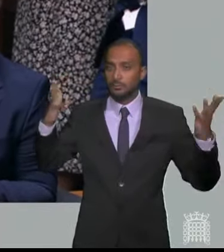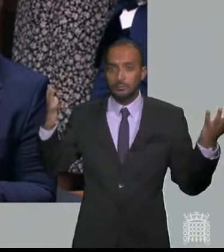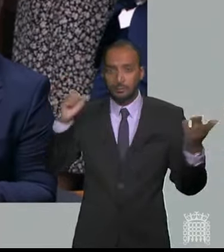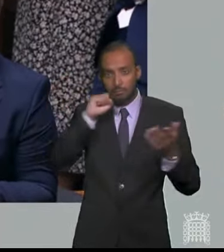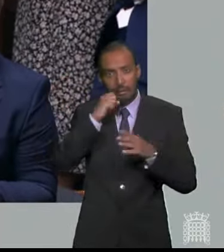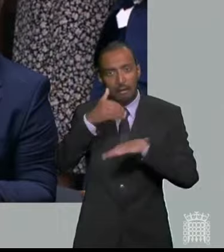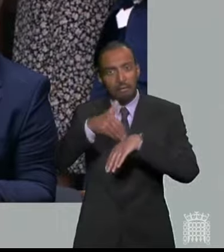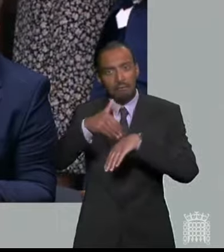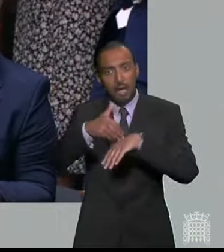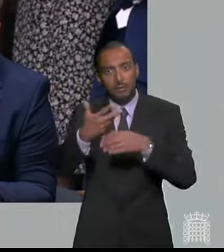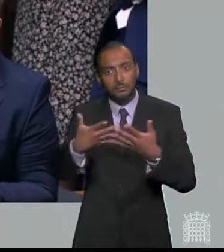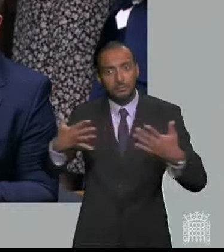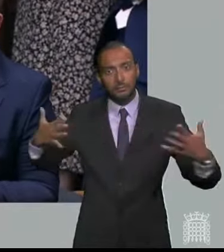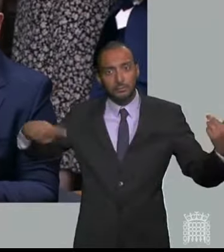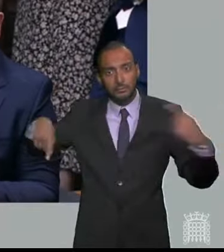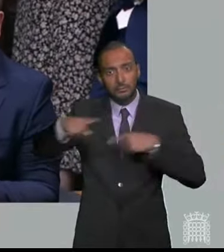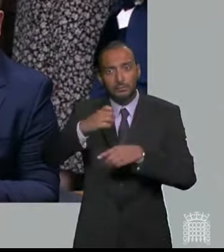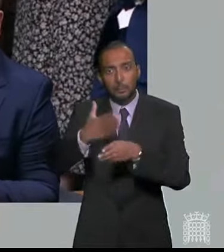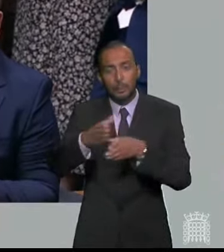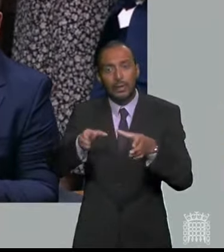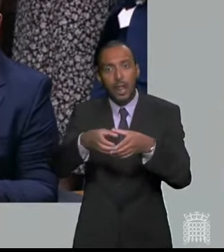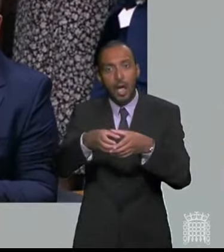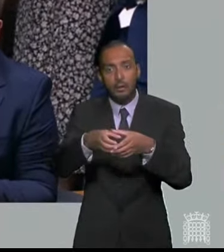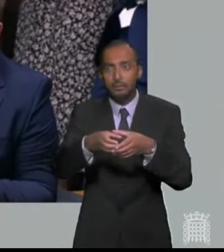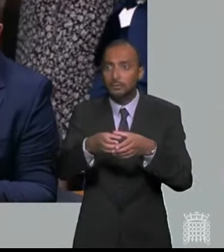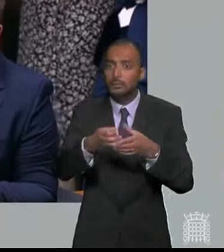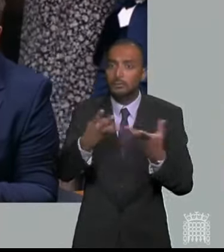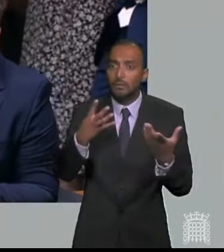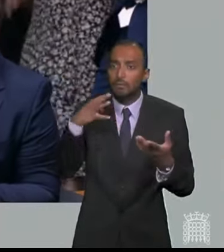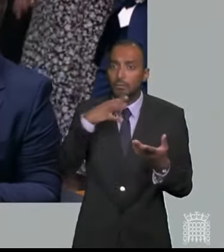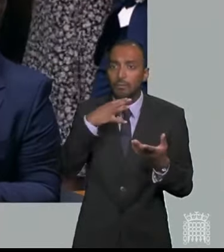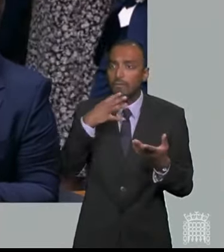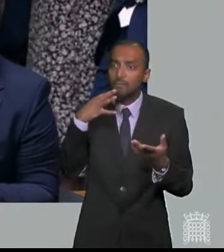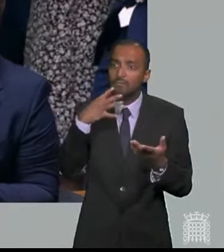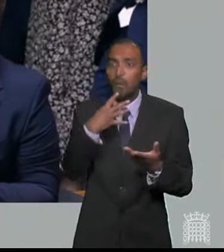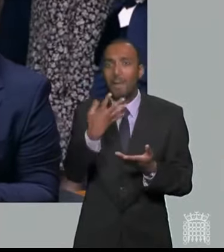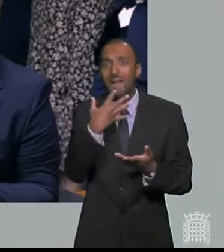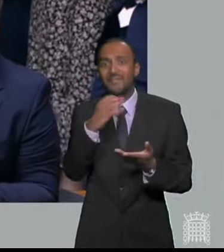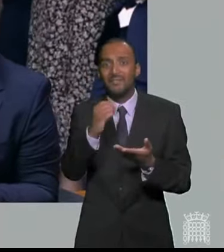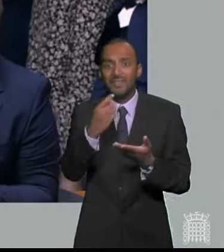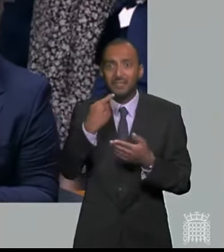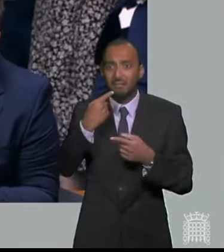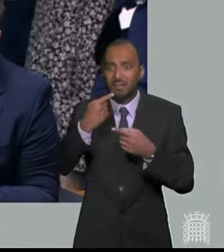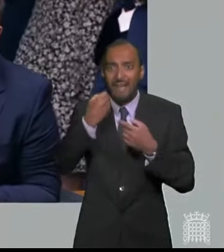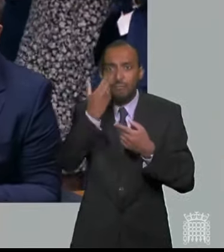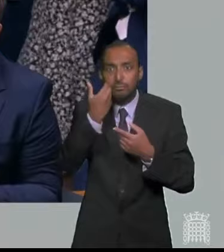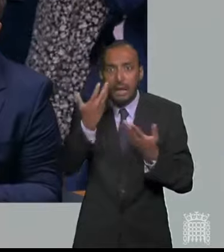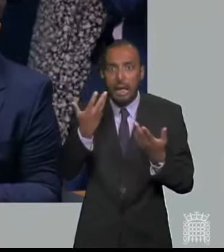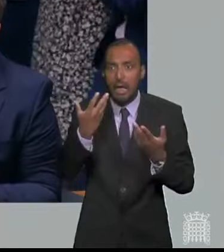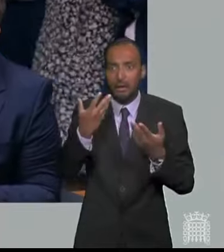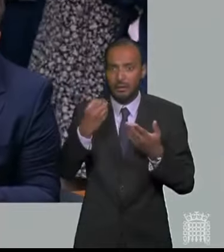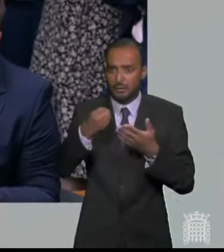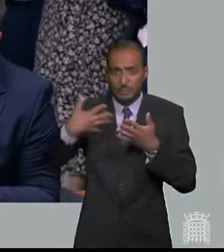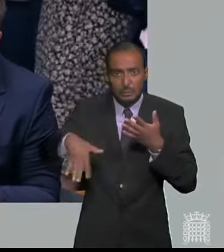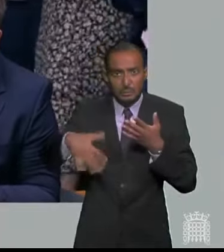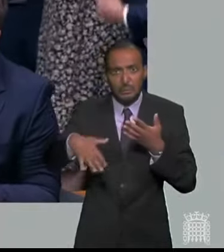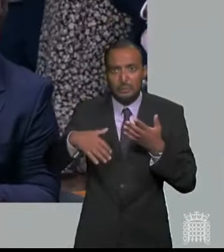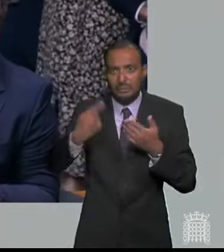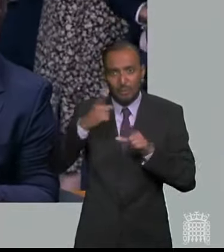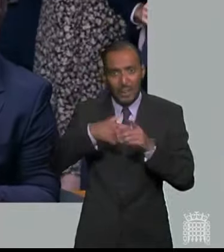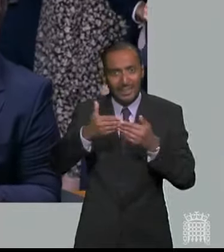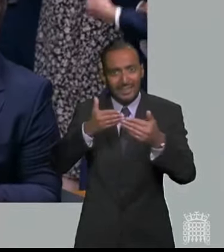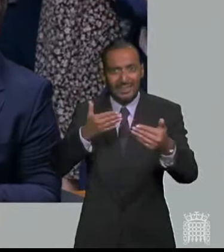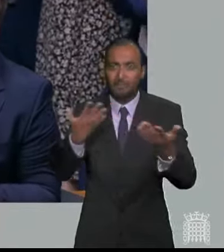of £12.50 per day or £4,500 per year. Does the Prime Minister agree with me that it's unacceptable